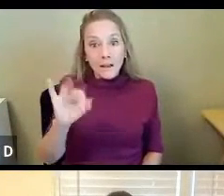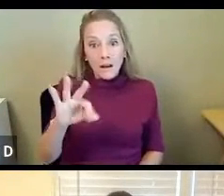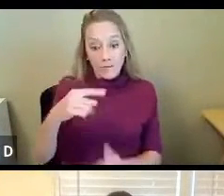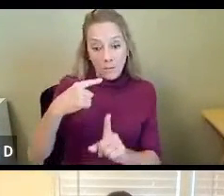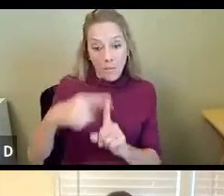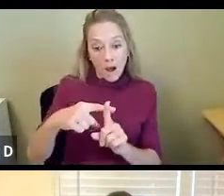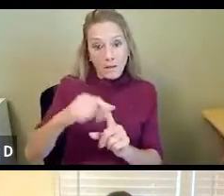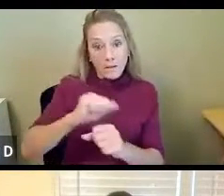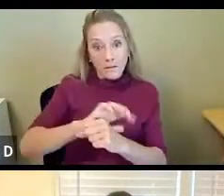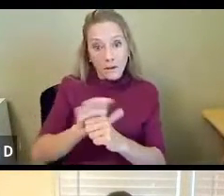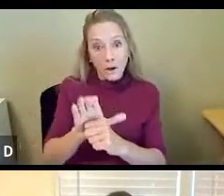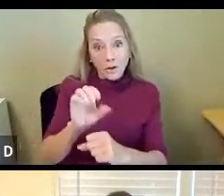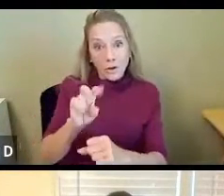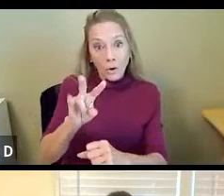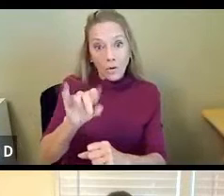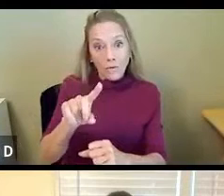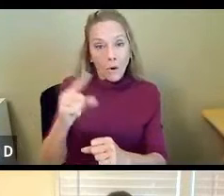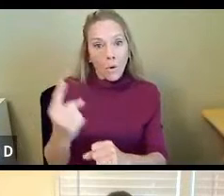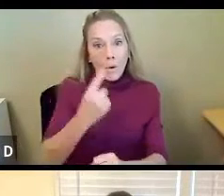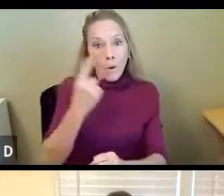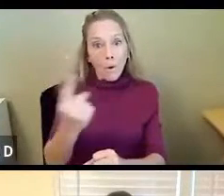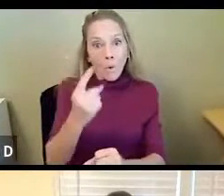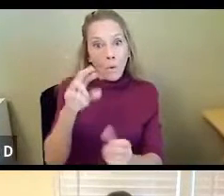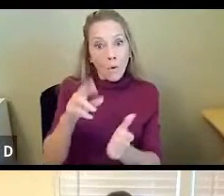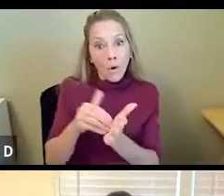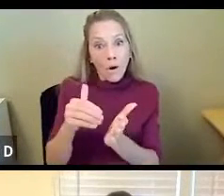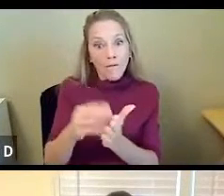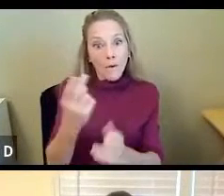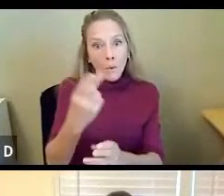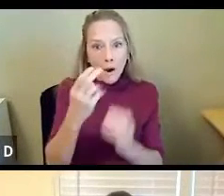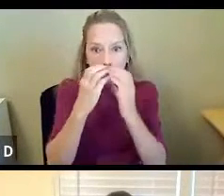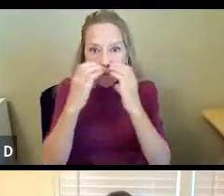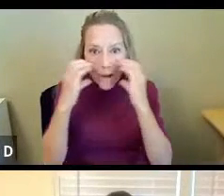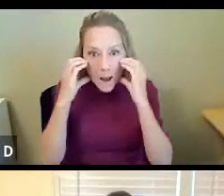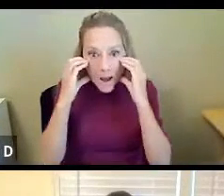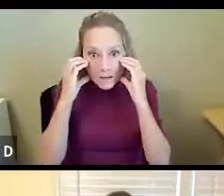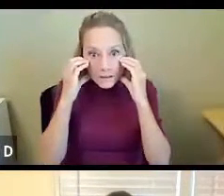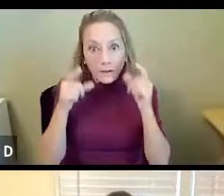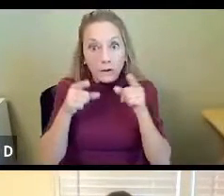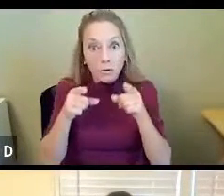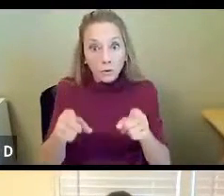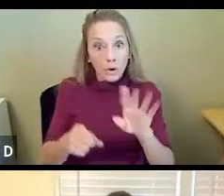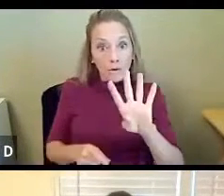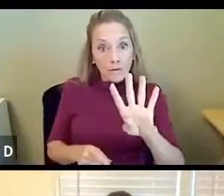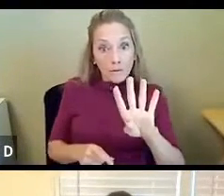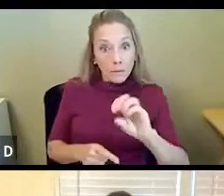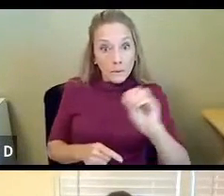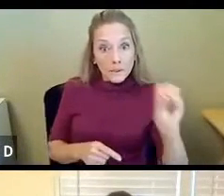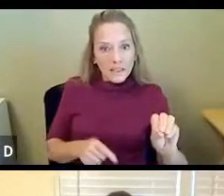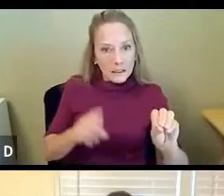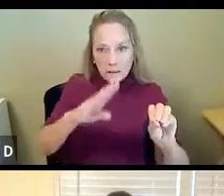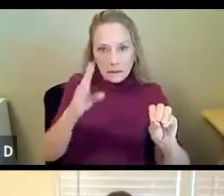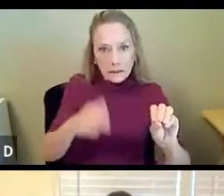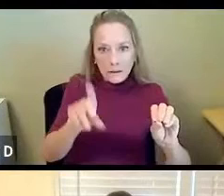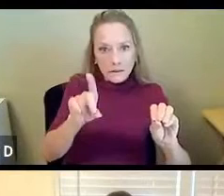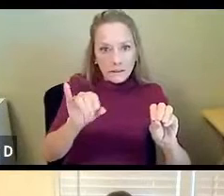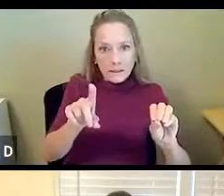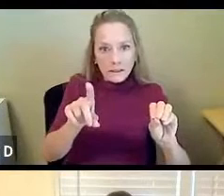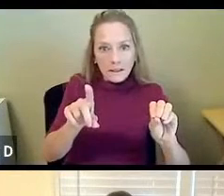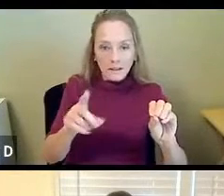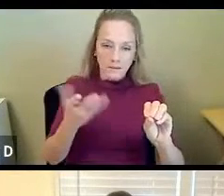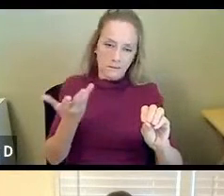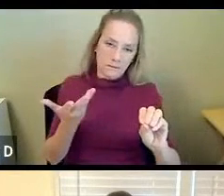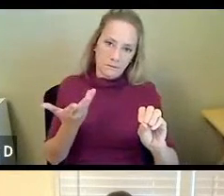positive COVID patients always or often wore a mask, while 4% never did. That simply speaks